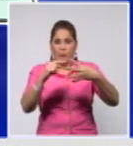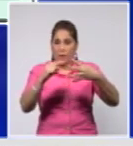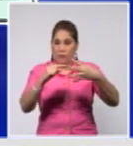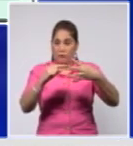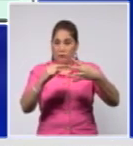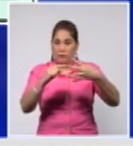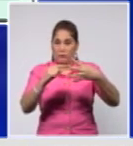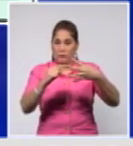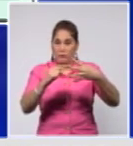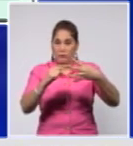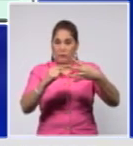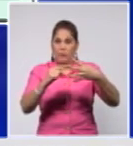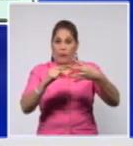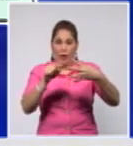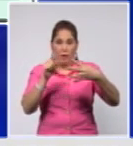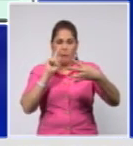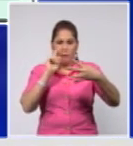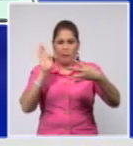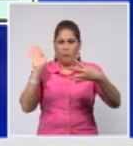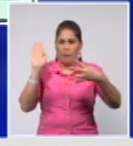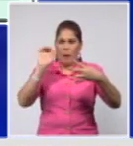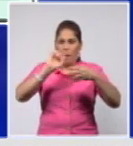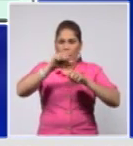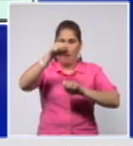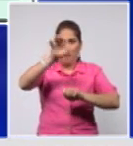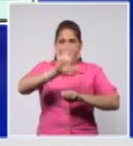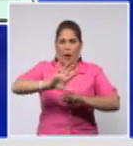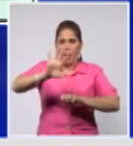pandemic, with